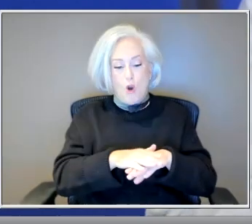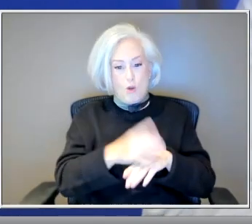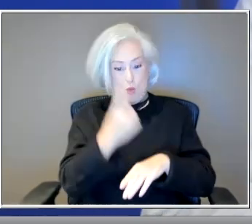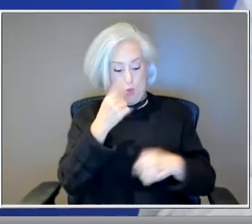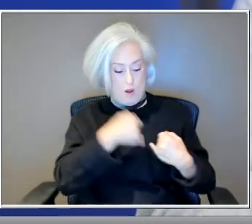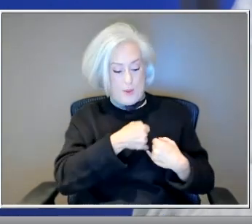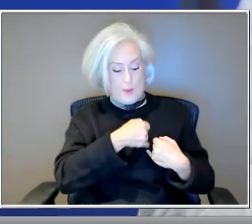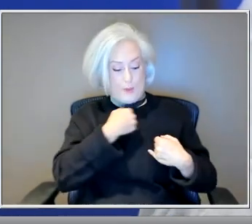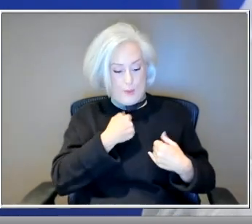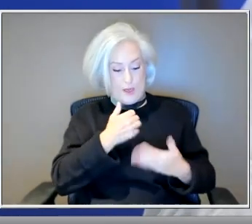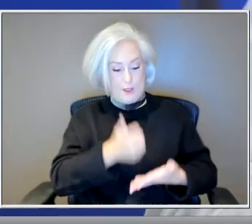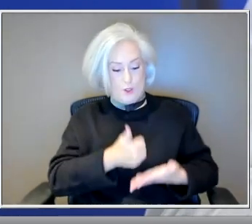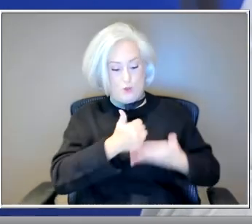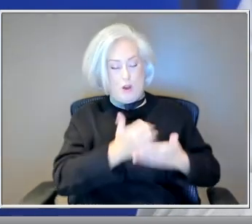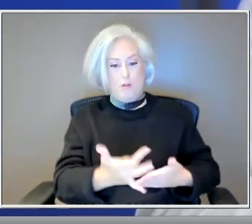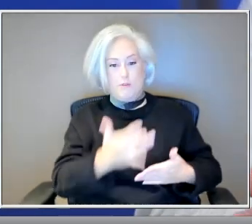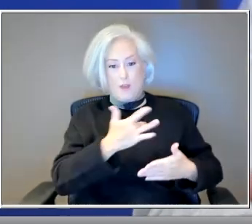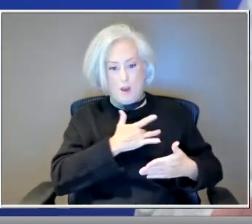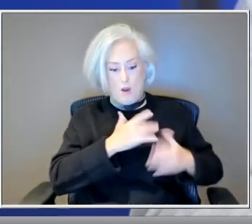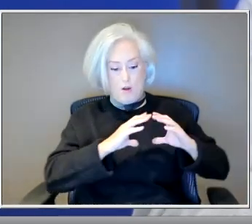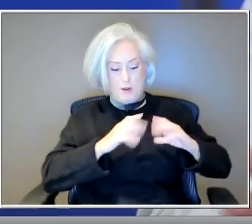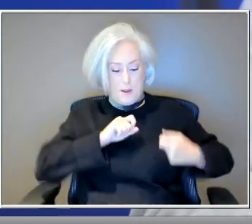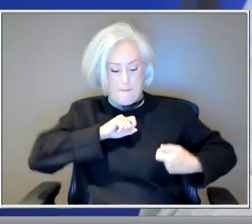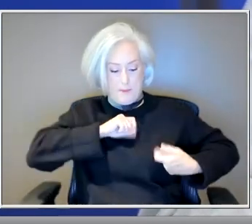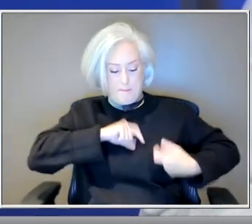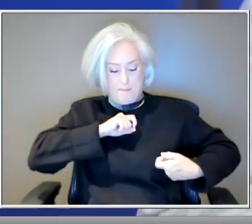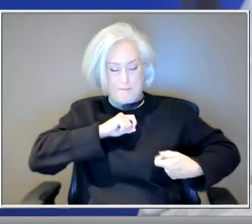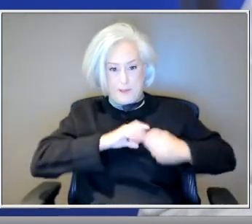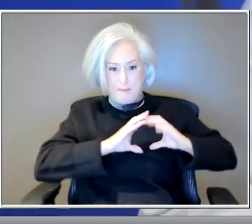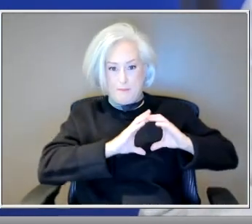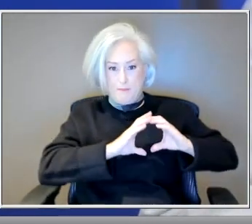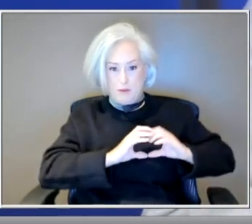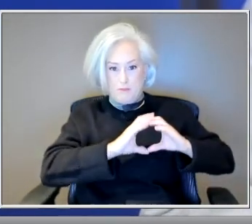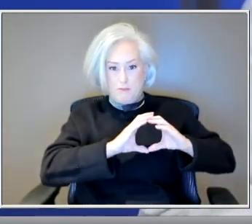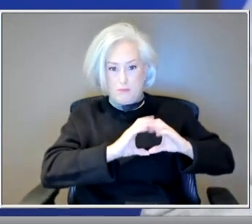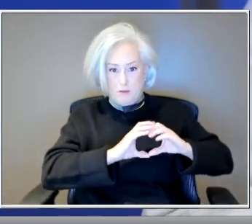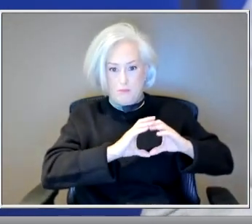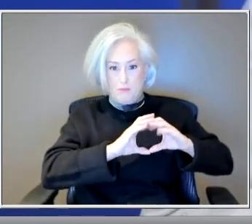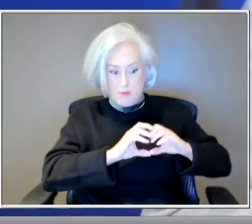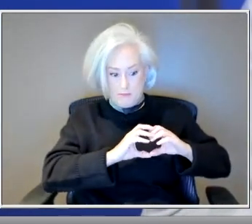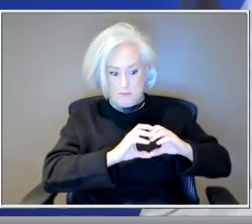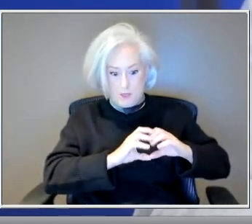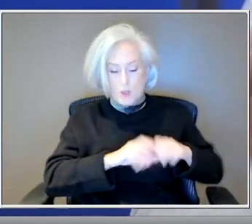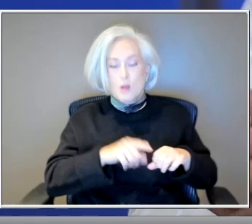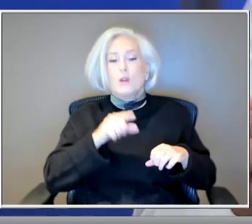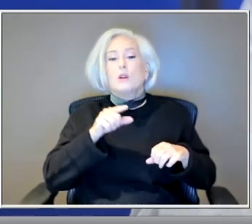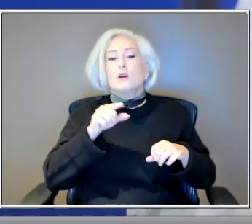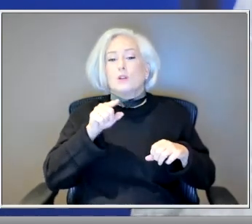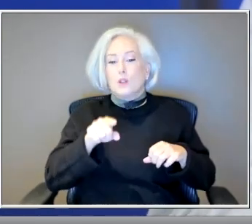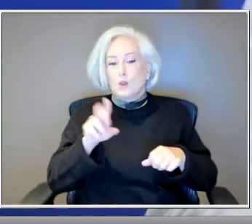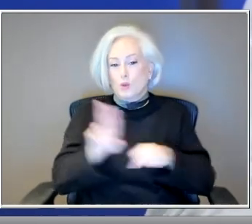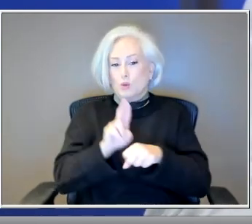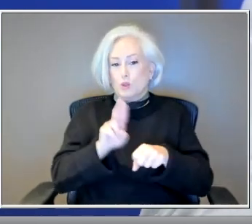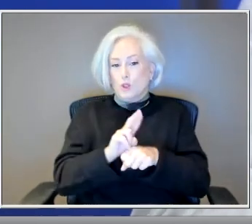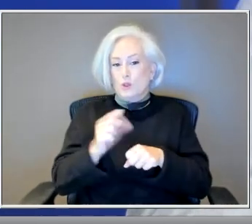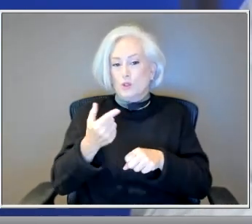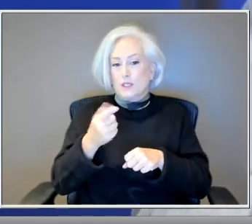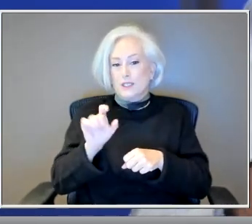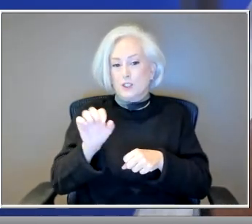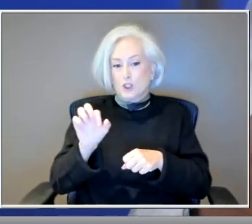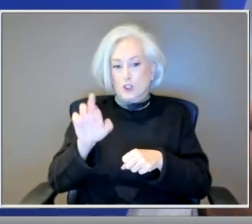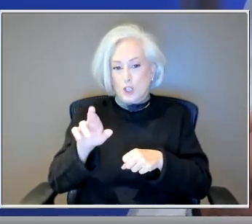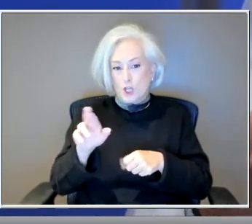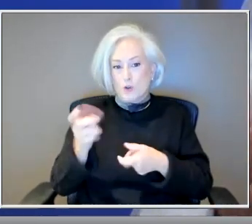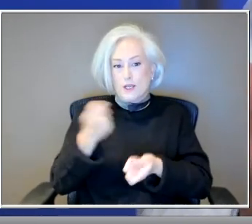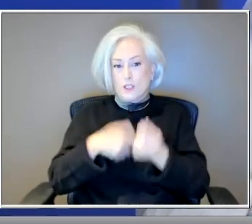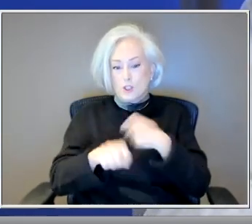intervention, you can, and it's close enough to that generator change, you take advantage of using that generator change to also address the lead. But this